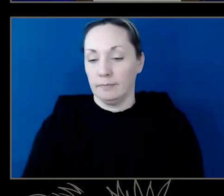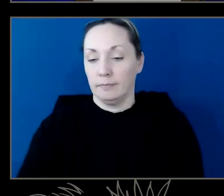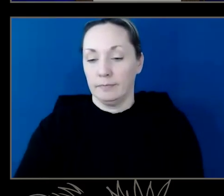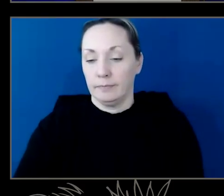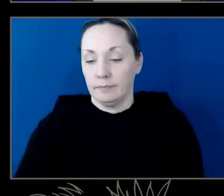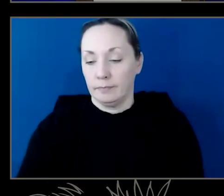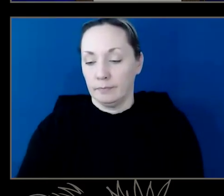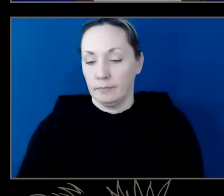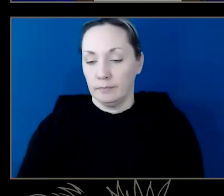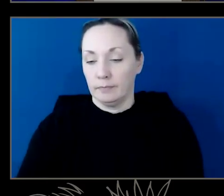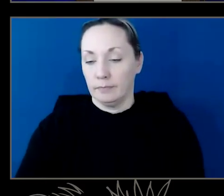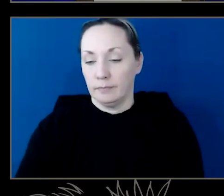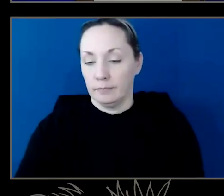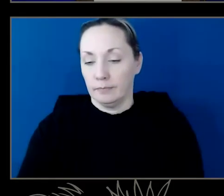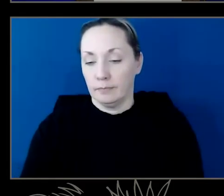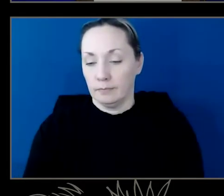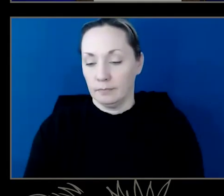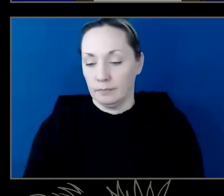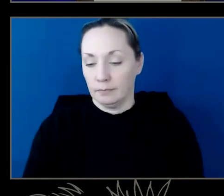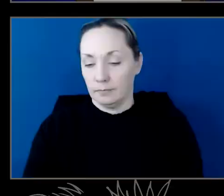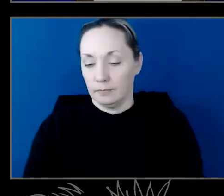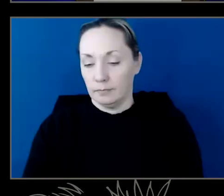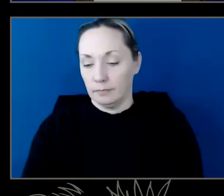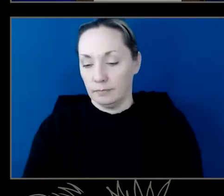equal memo, that's not equal.